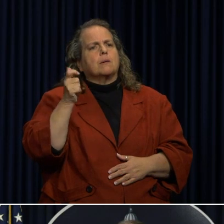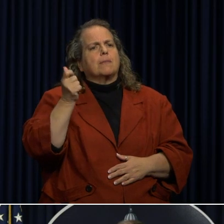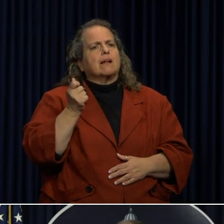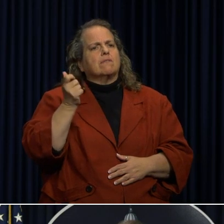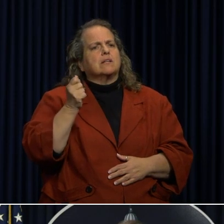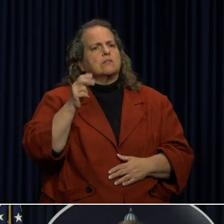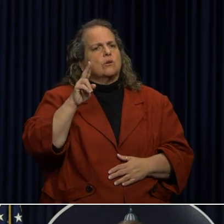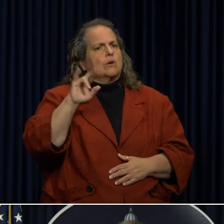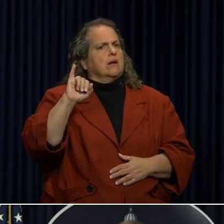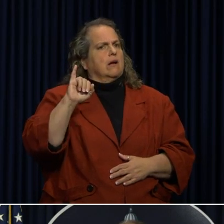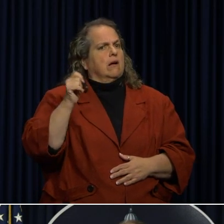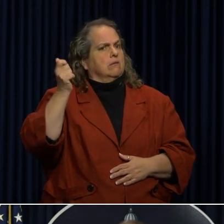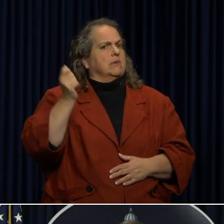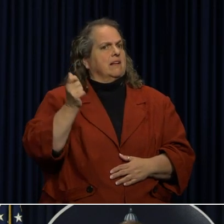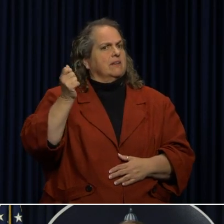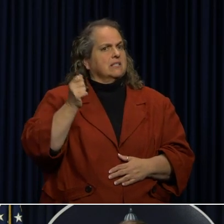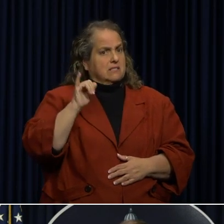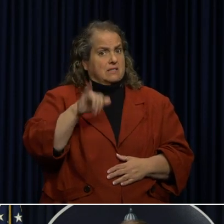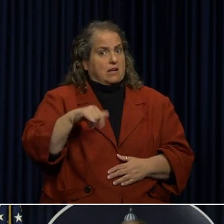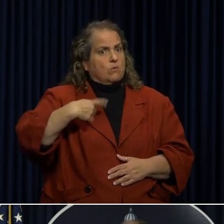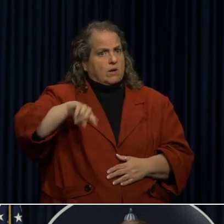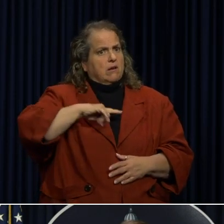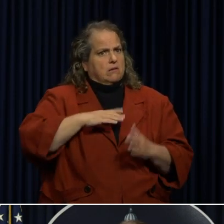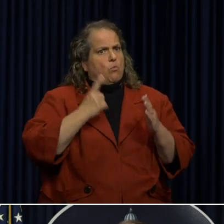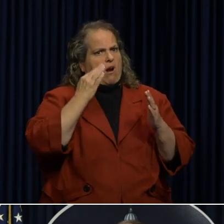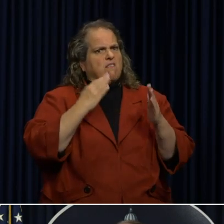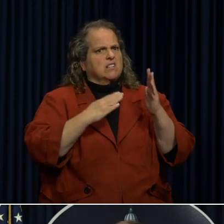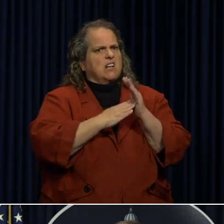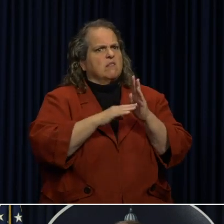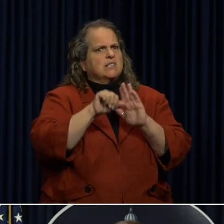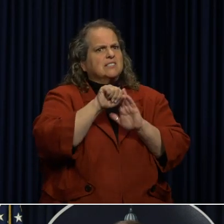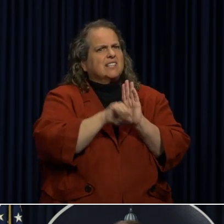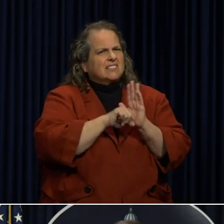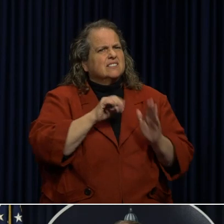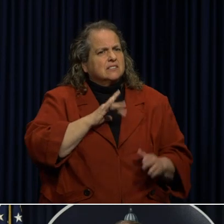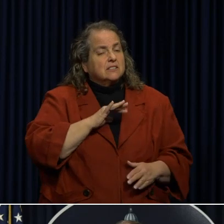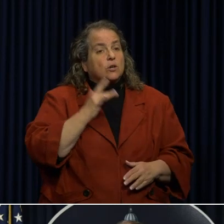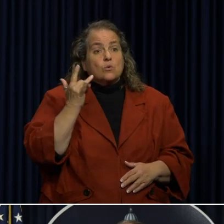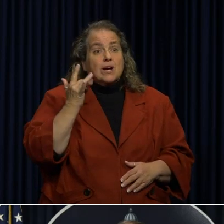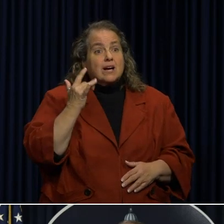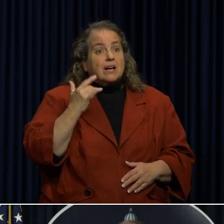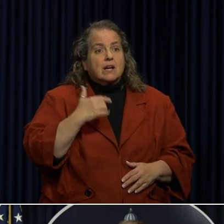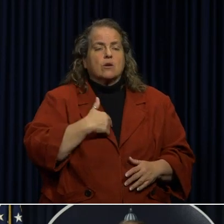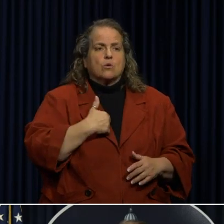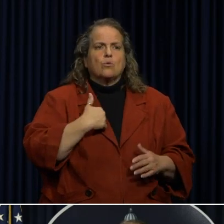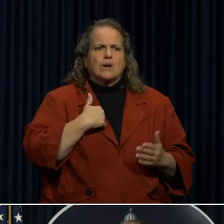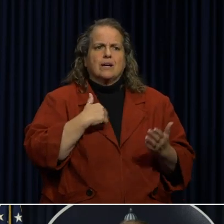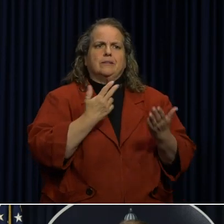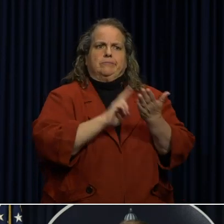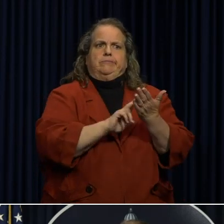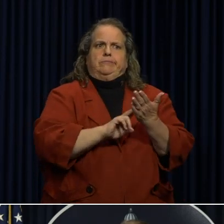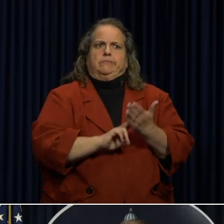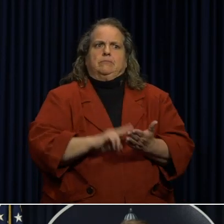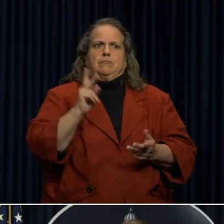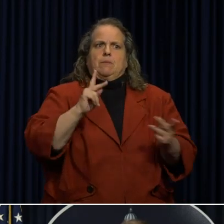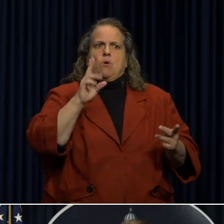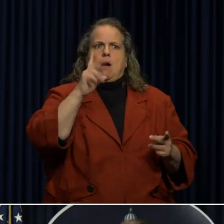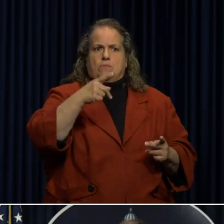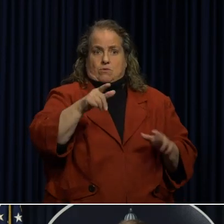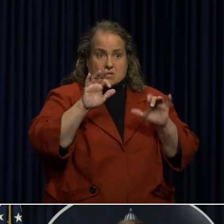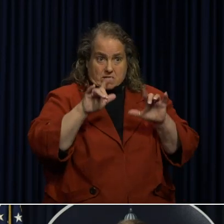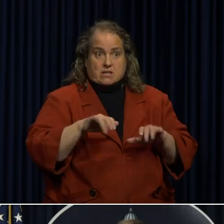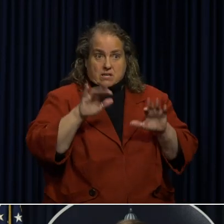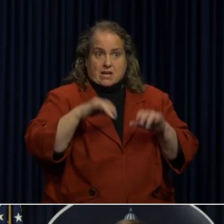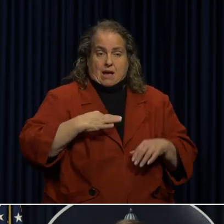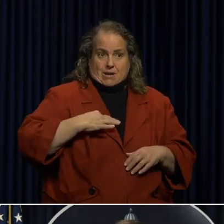in the same spot. What we are doing is we are signing more people up per day than other states are, even with the claims